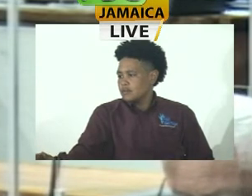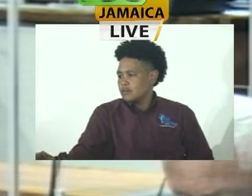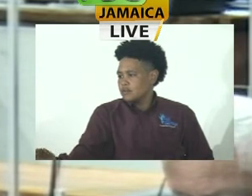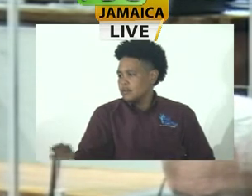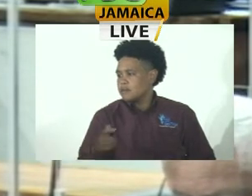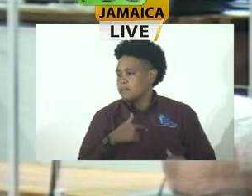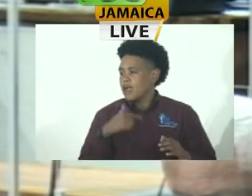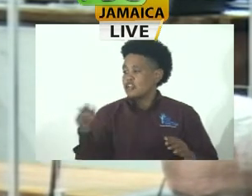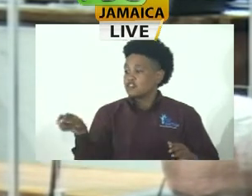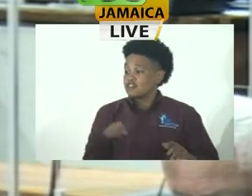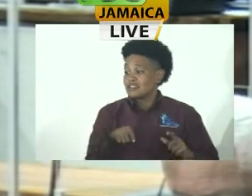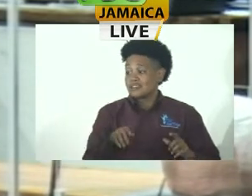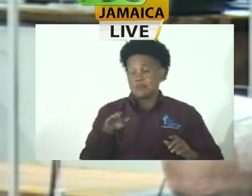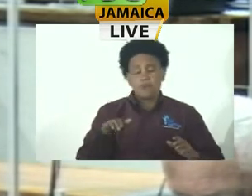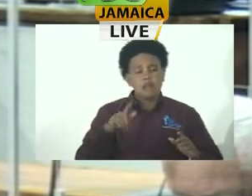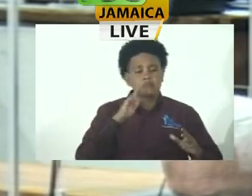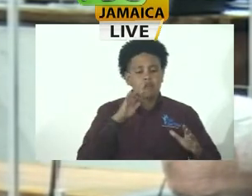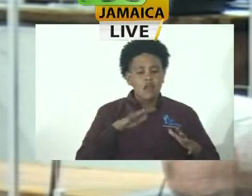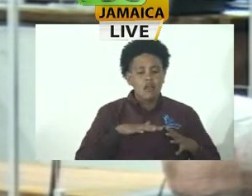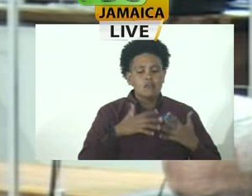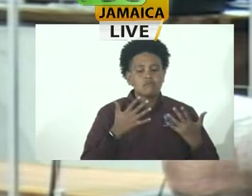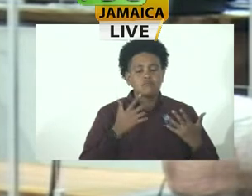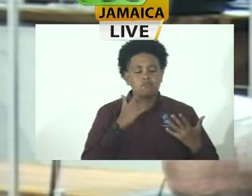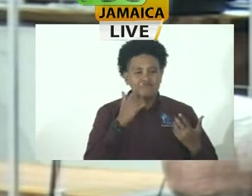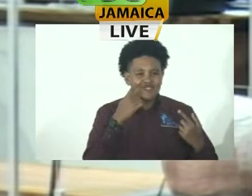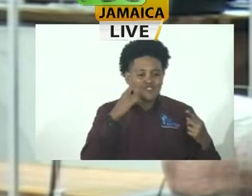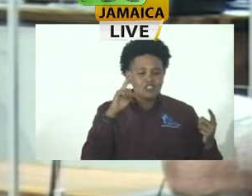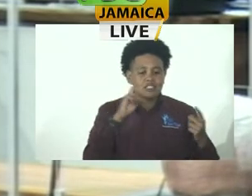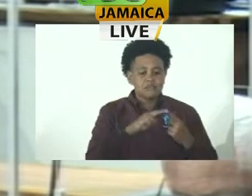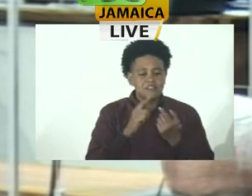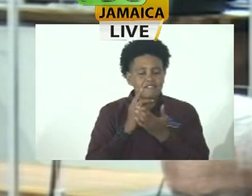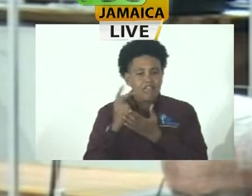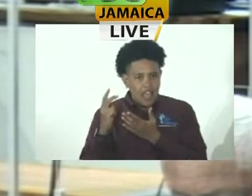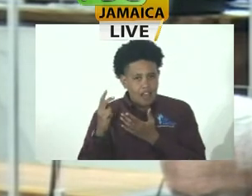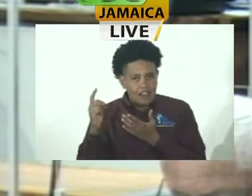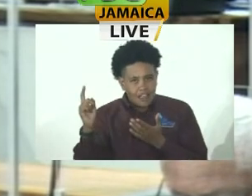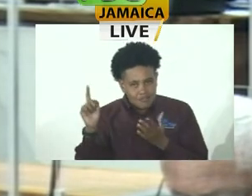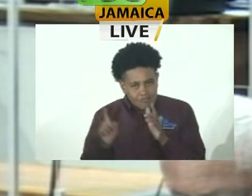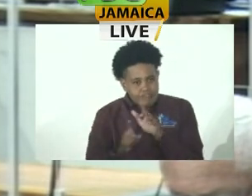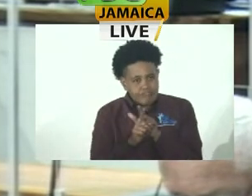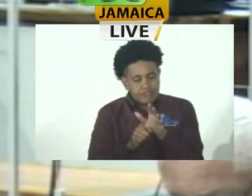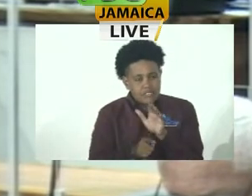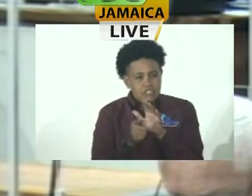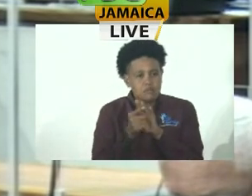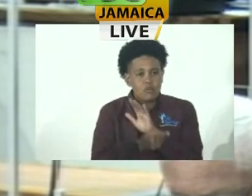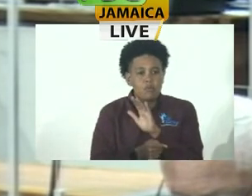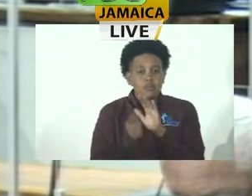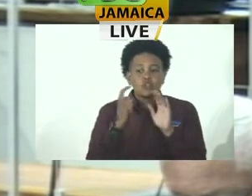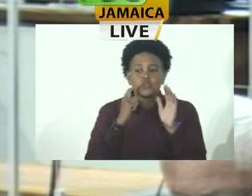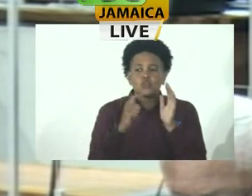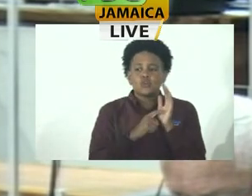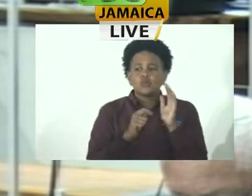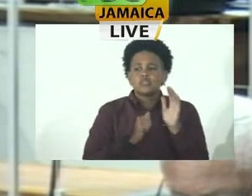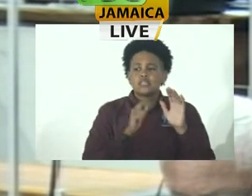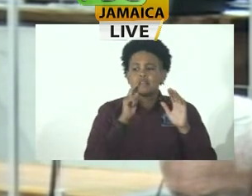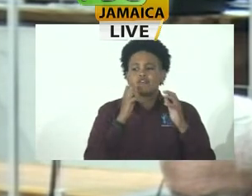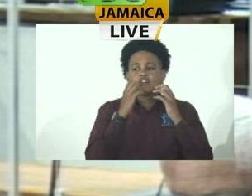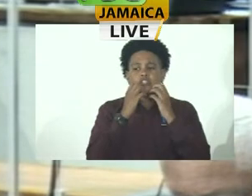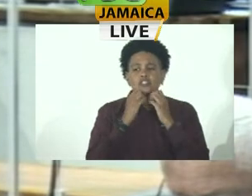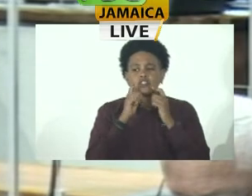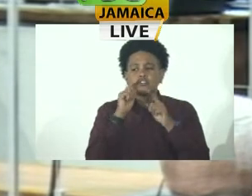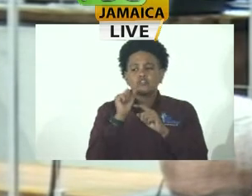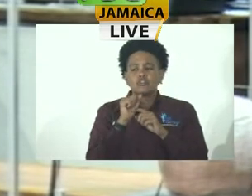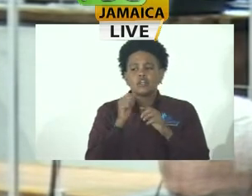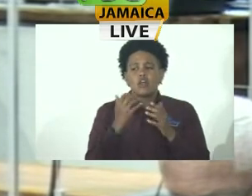and trials that have brought me to this moment of note i have cherished the opportunity to